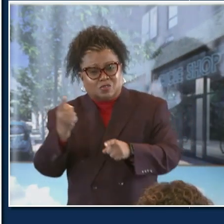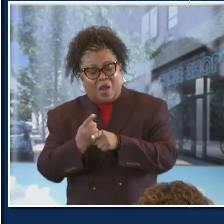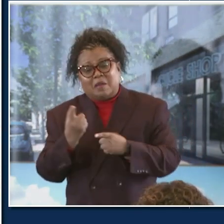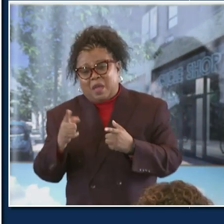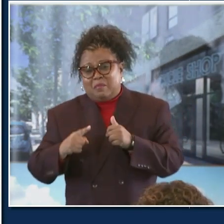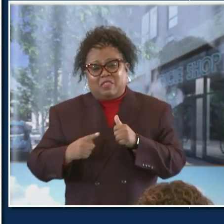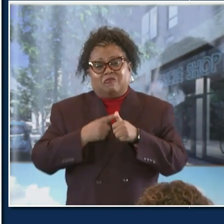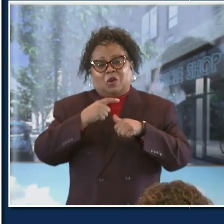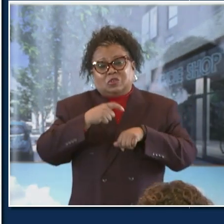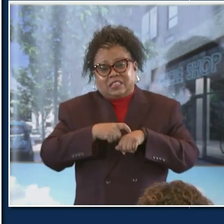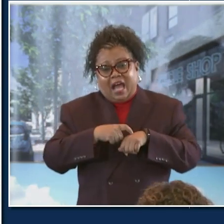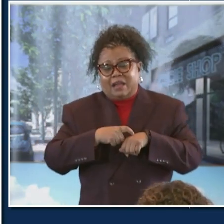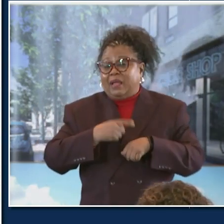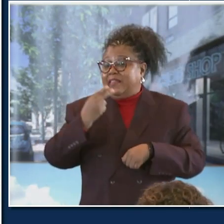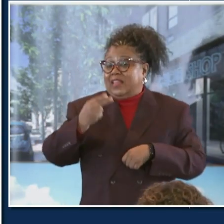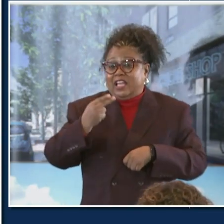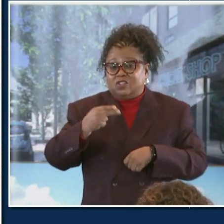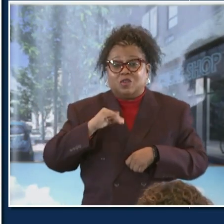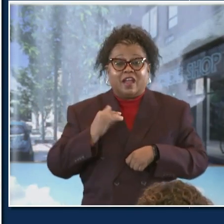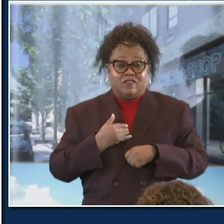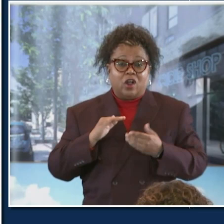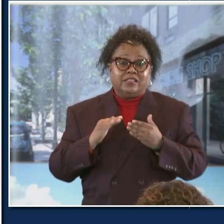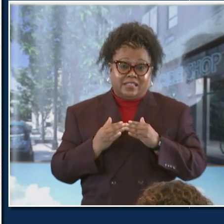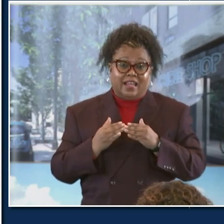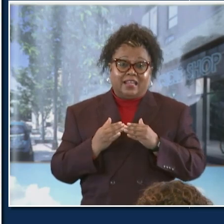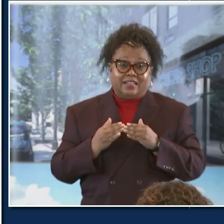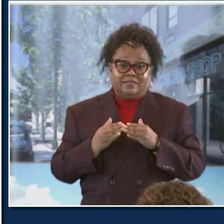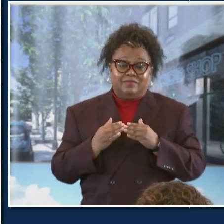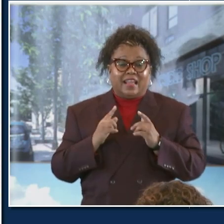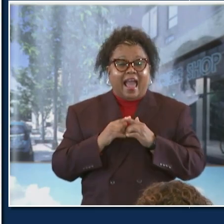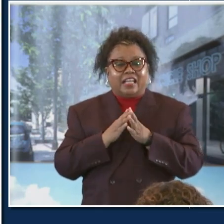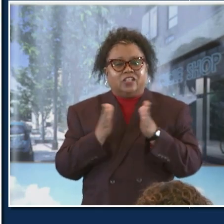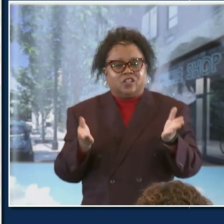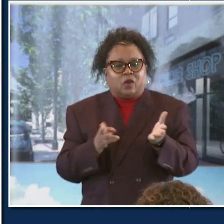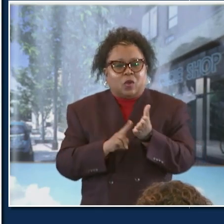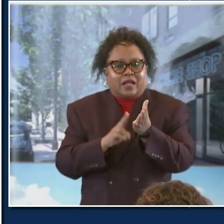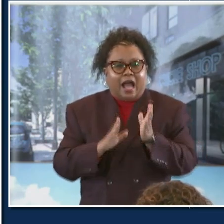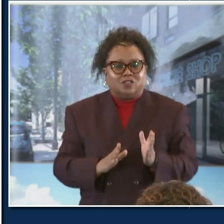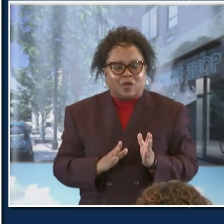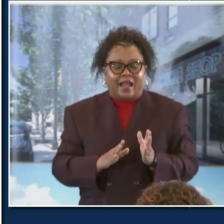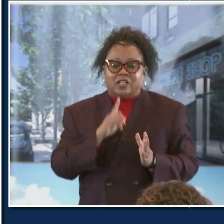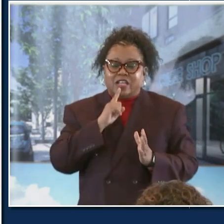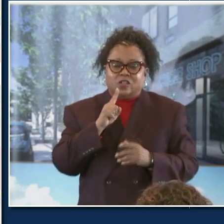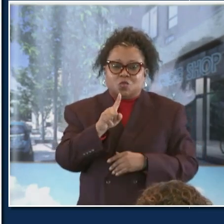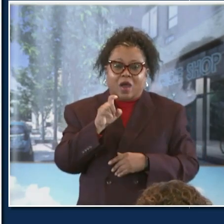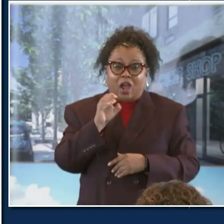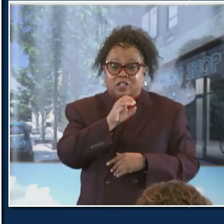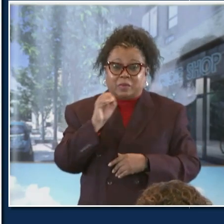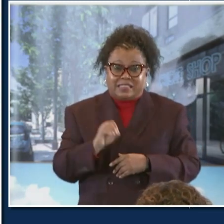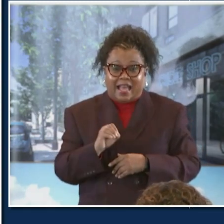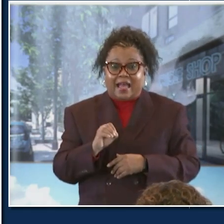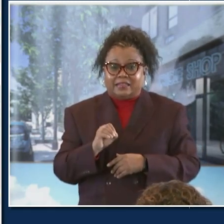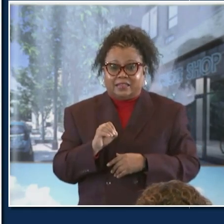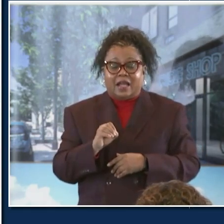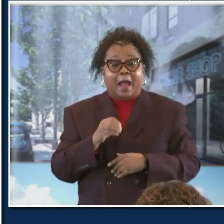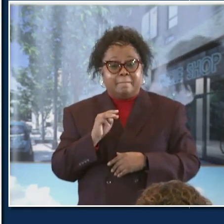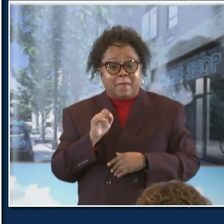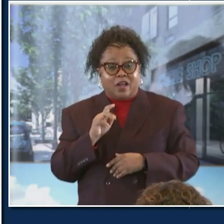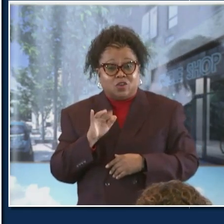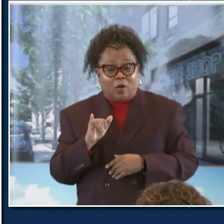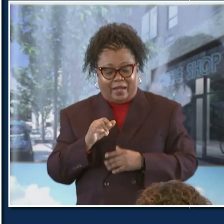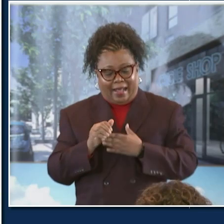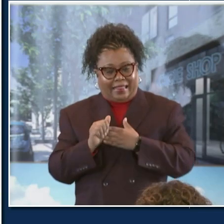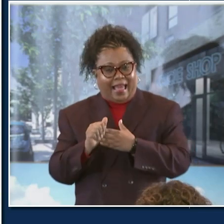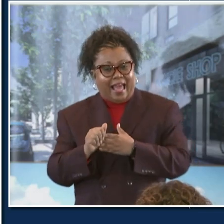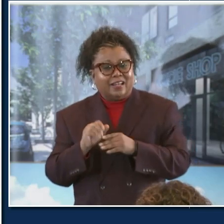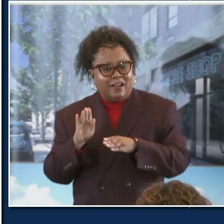the first time in the history of our city. And the general contractor is 100%